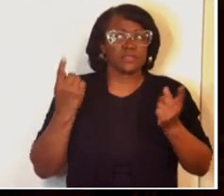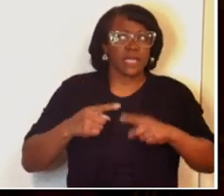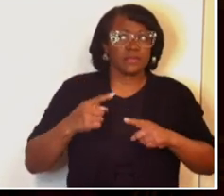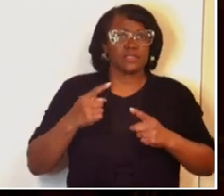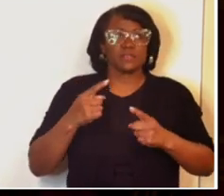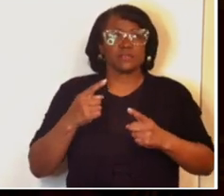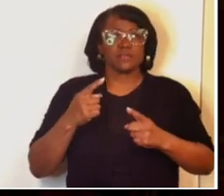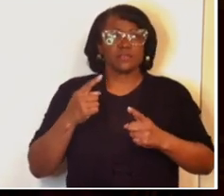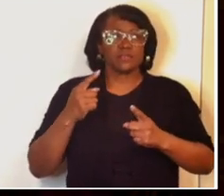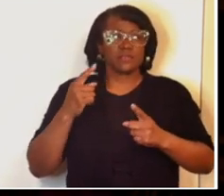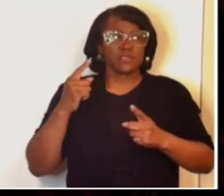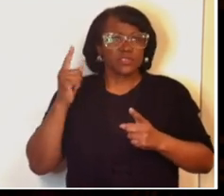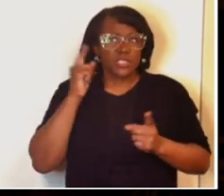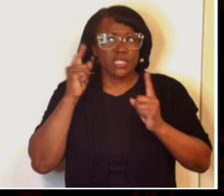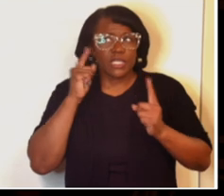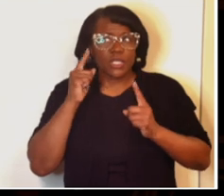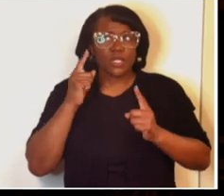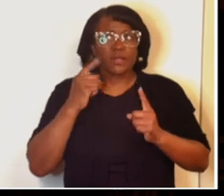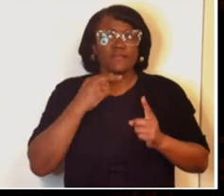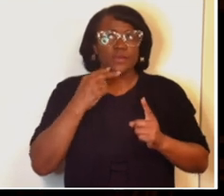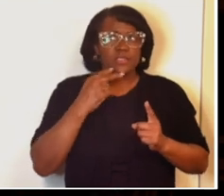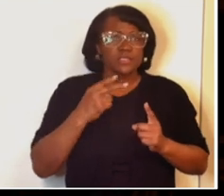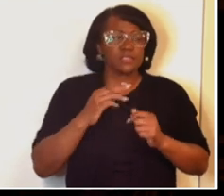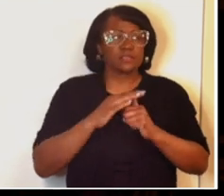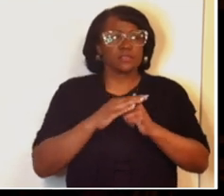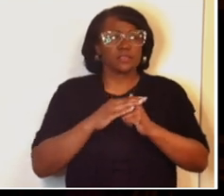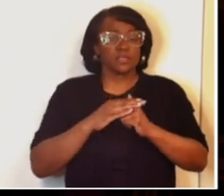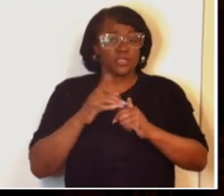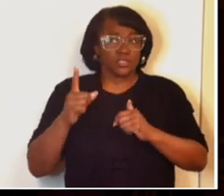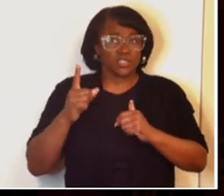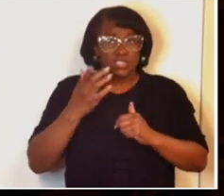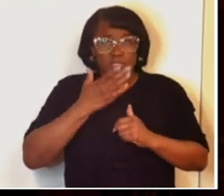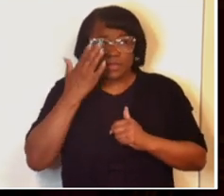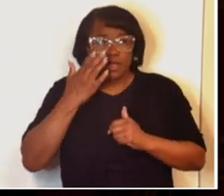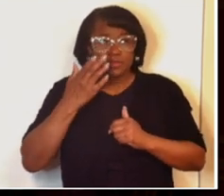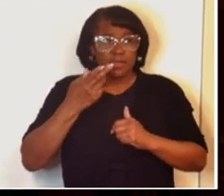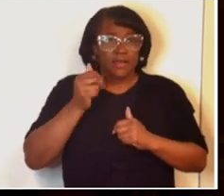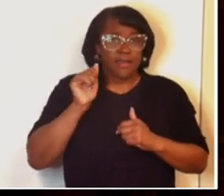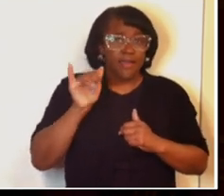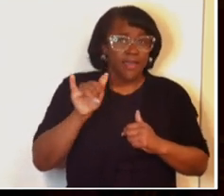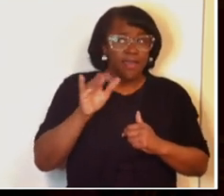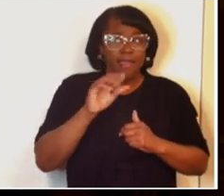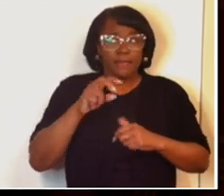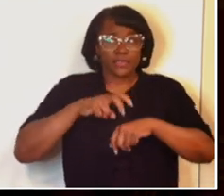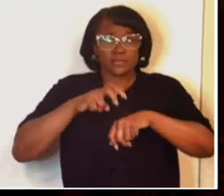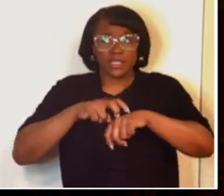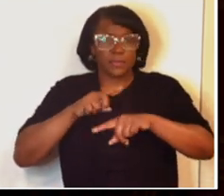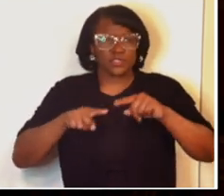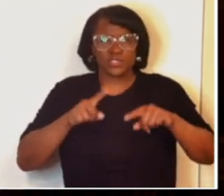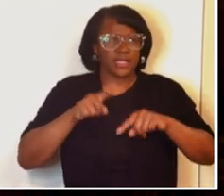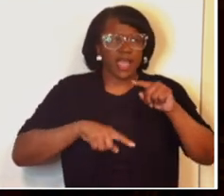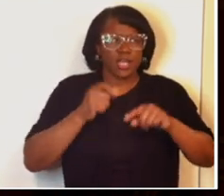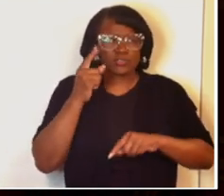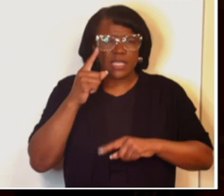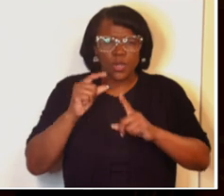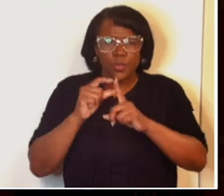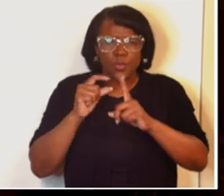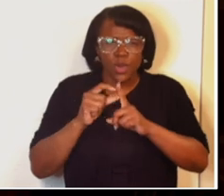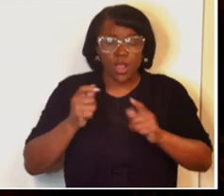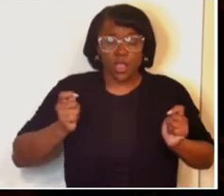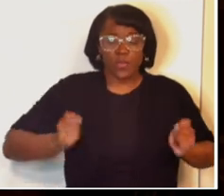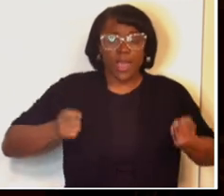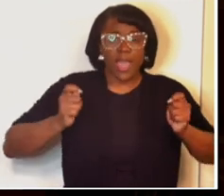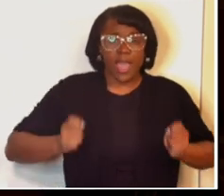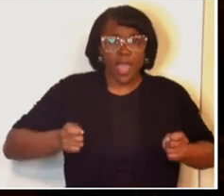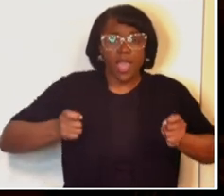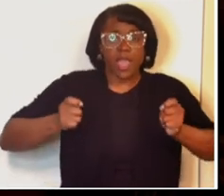be heard above the hay and potatoes, but she could not understand a word. The wagon moved slowly, making a deep turn